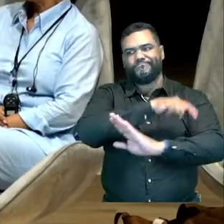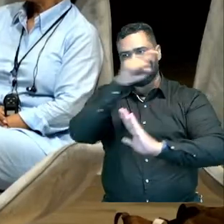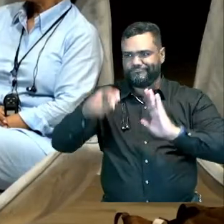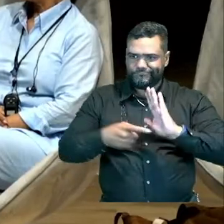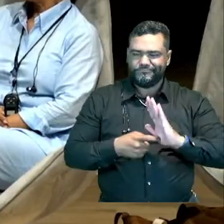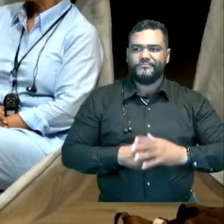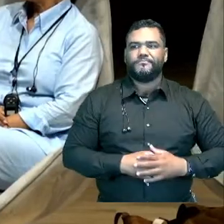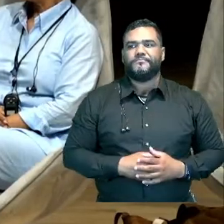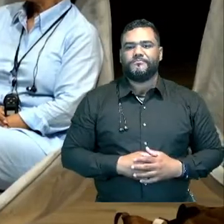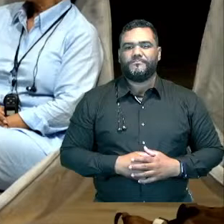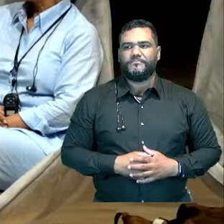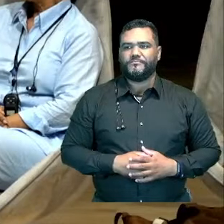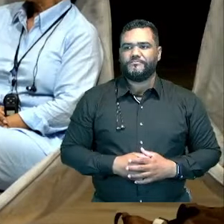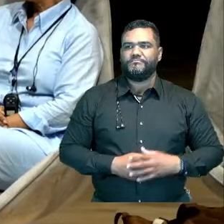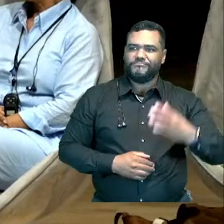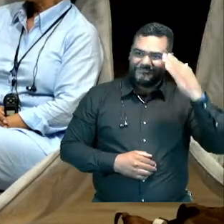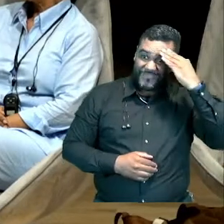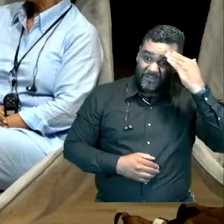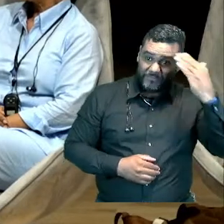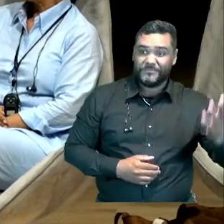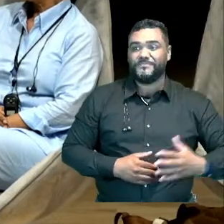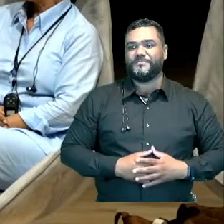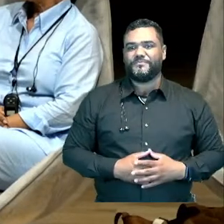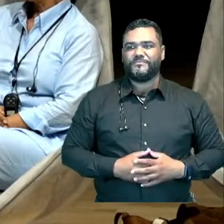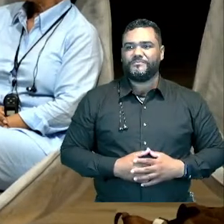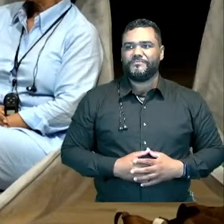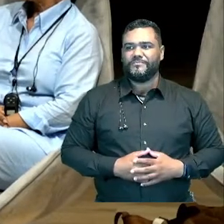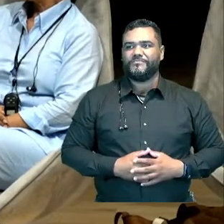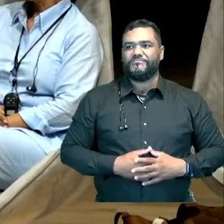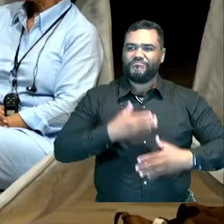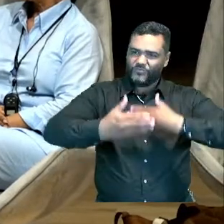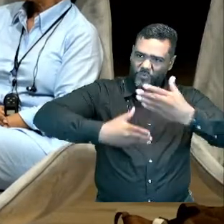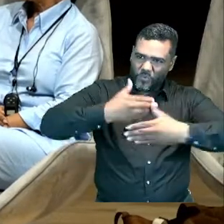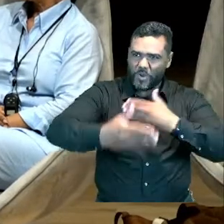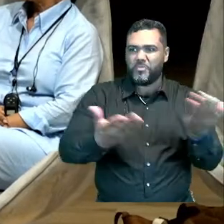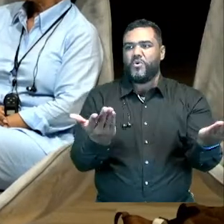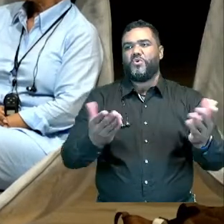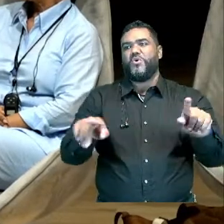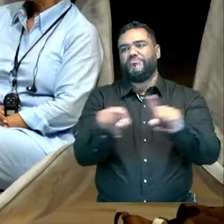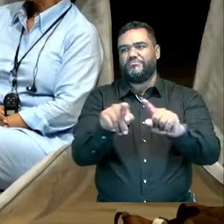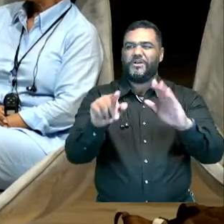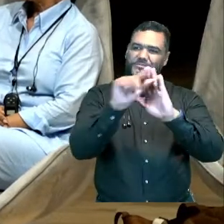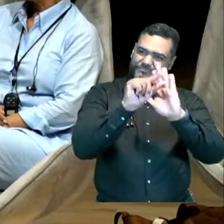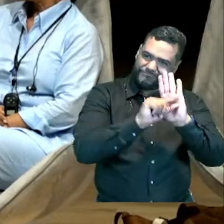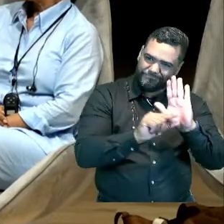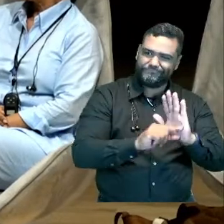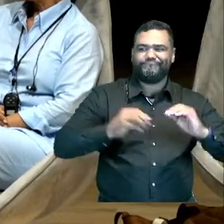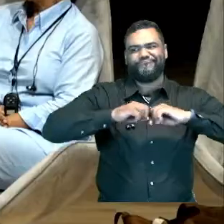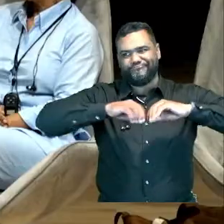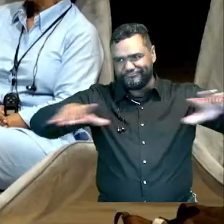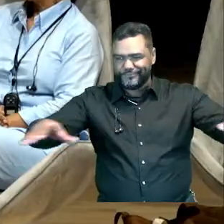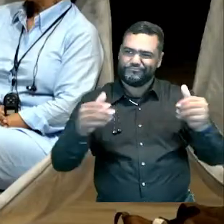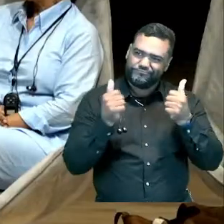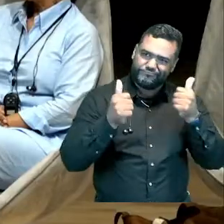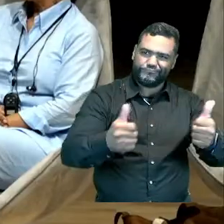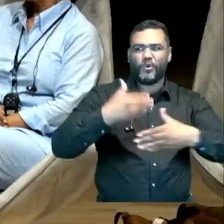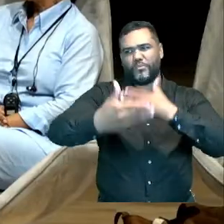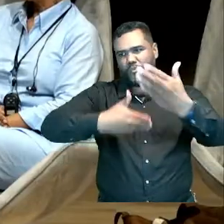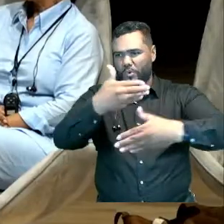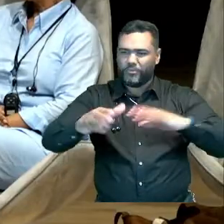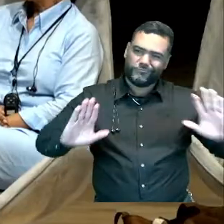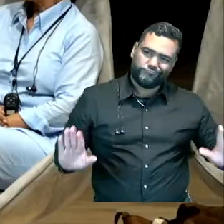I was in a previous career role, a criminal